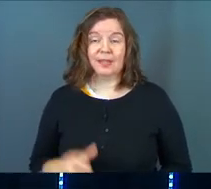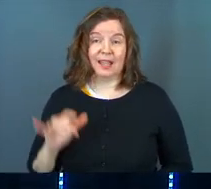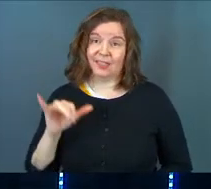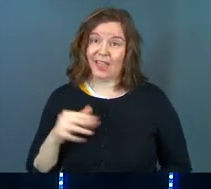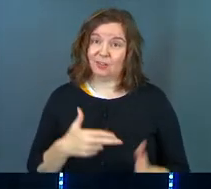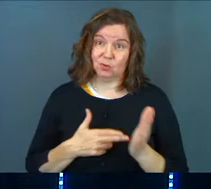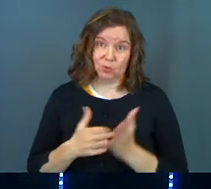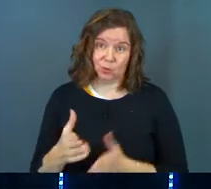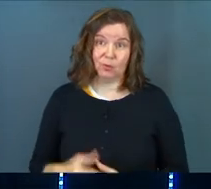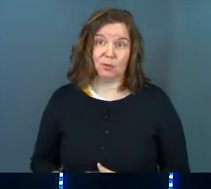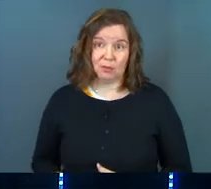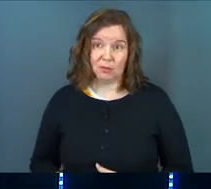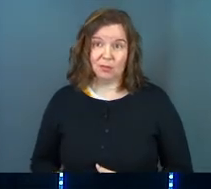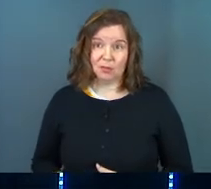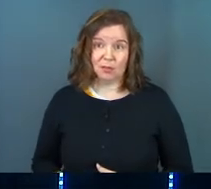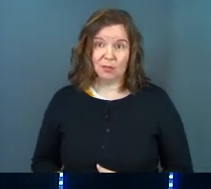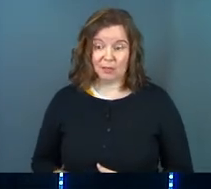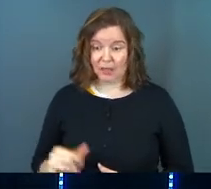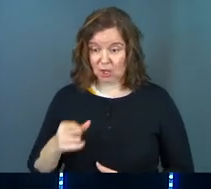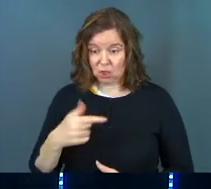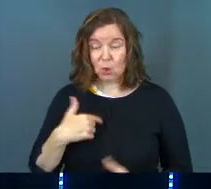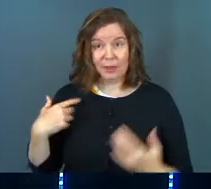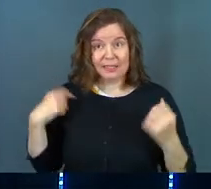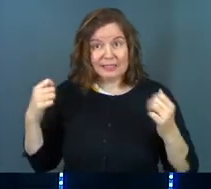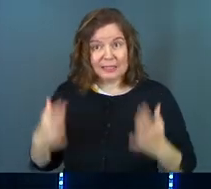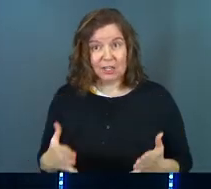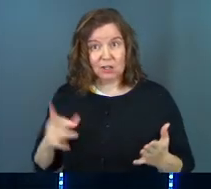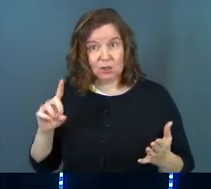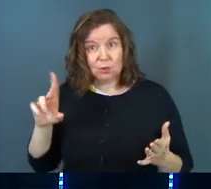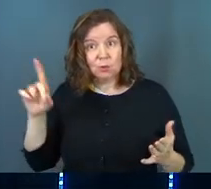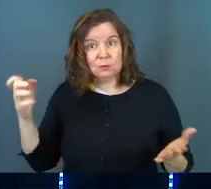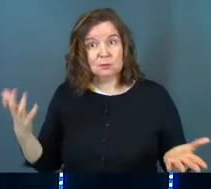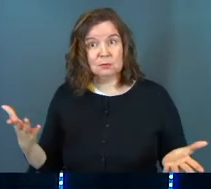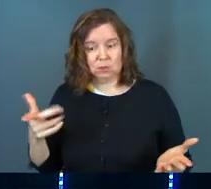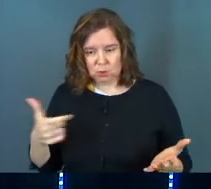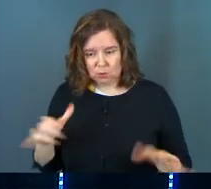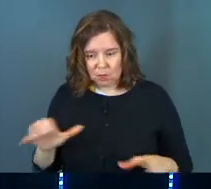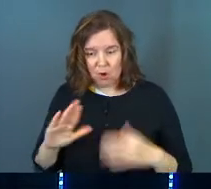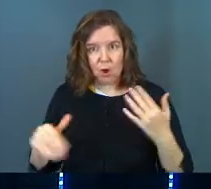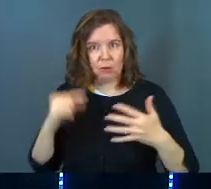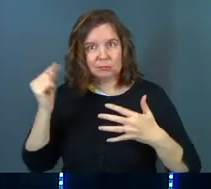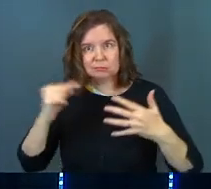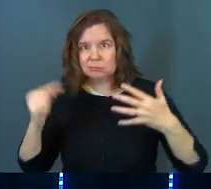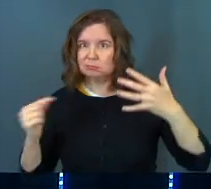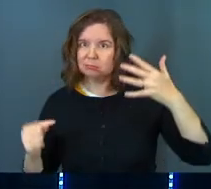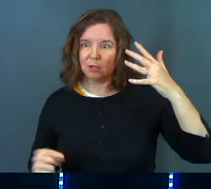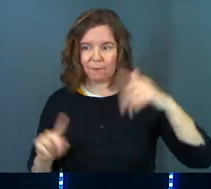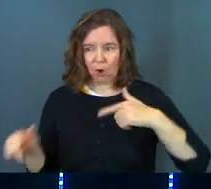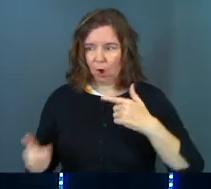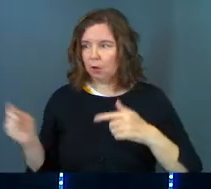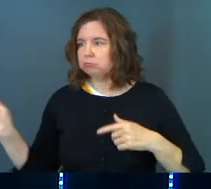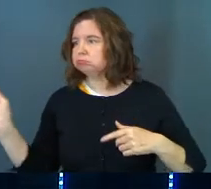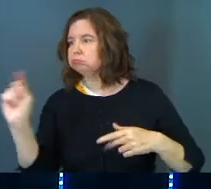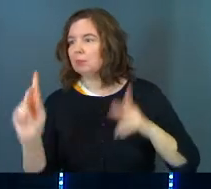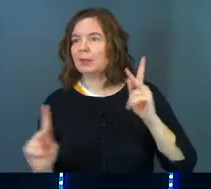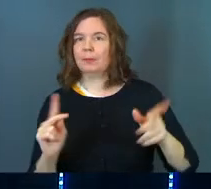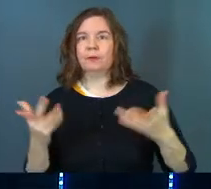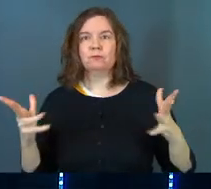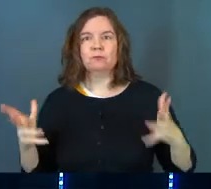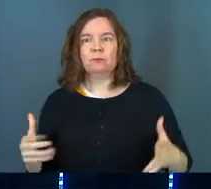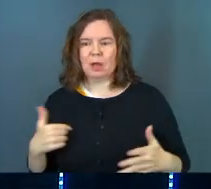I mean, that's the truth. Like, you're this healer, dude. You've done all this other stuff for all these other